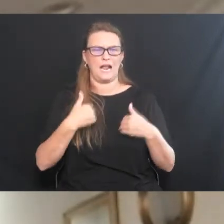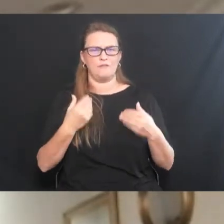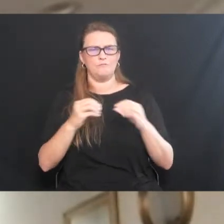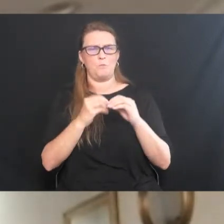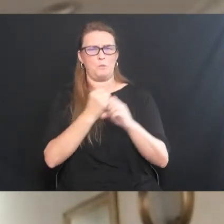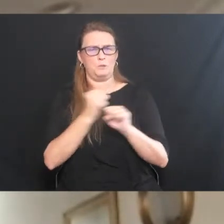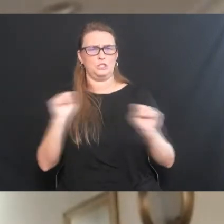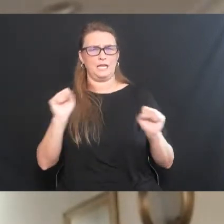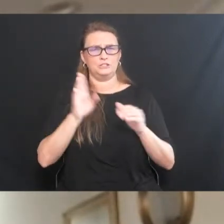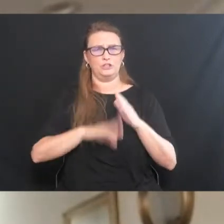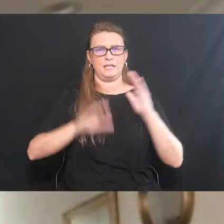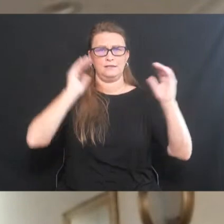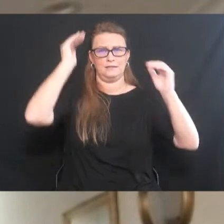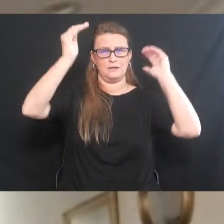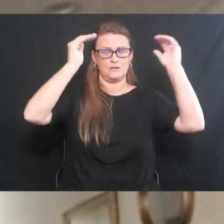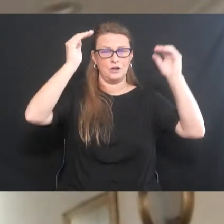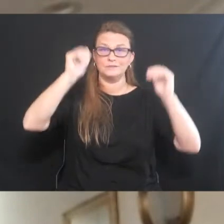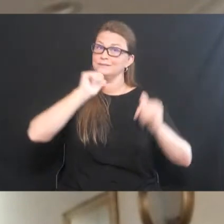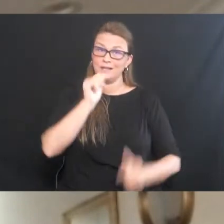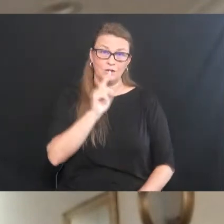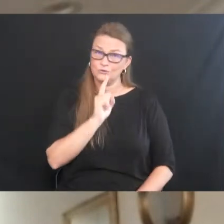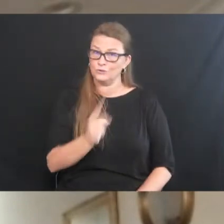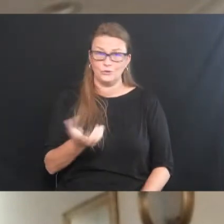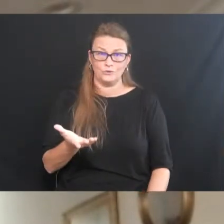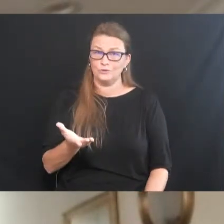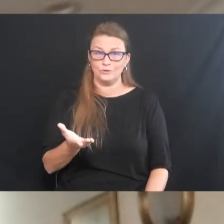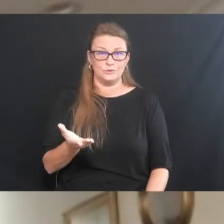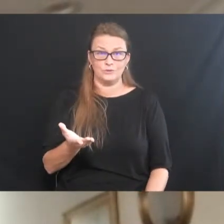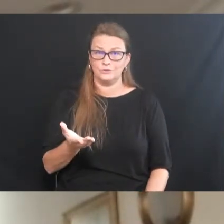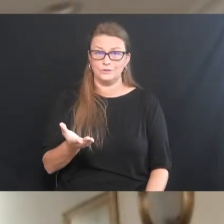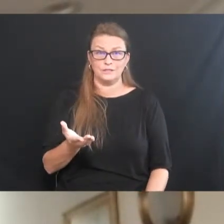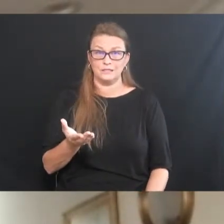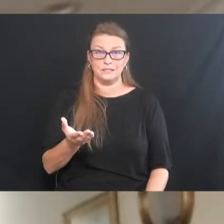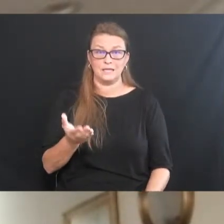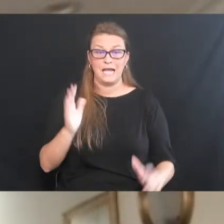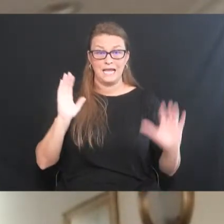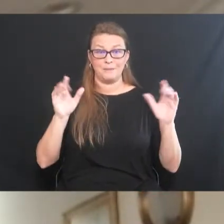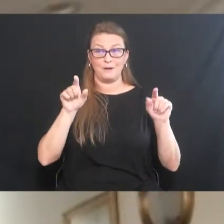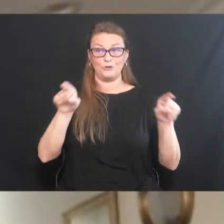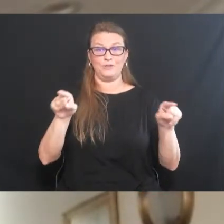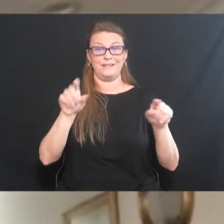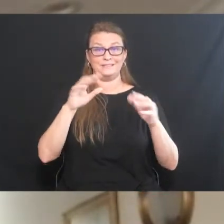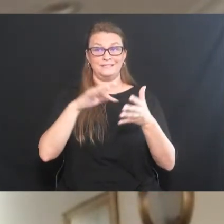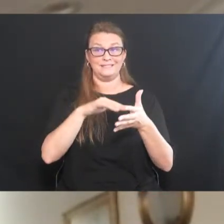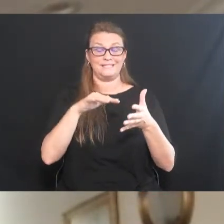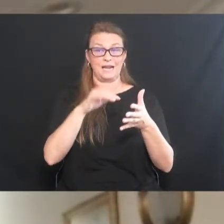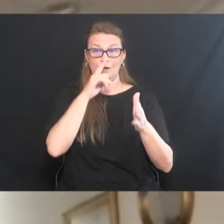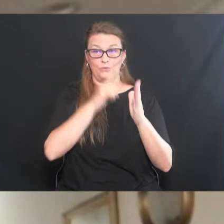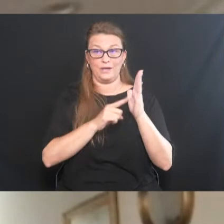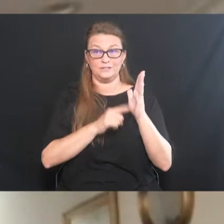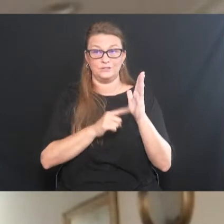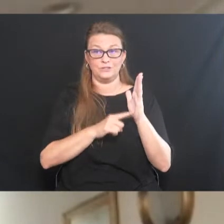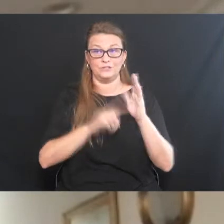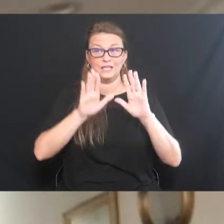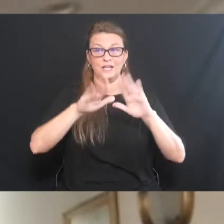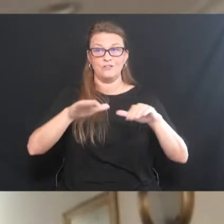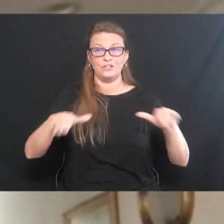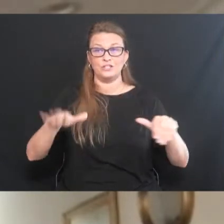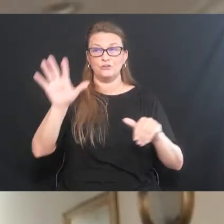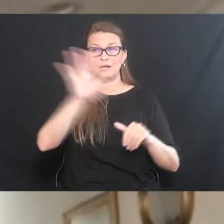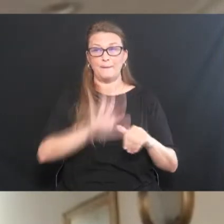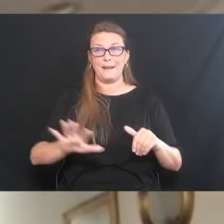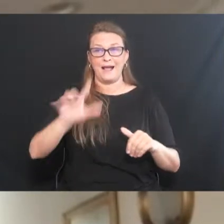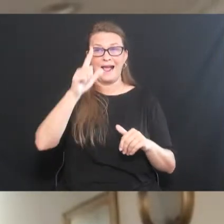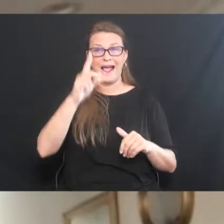COVID-19 than adults is not true, at least in this study. But it did demonstrate that children, about half the